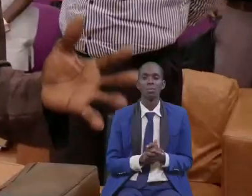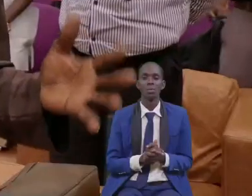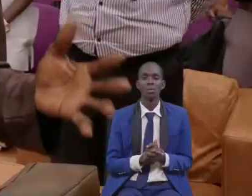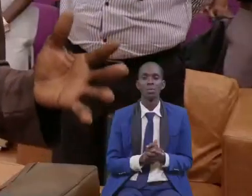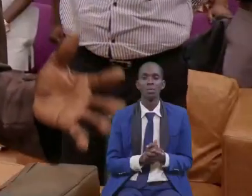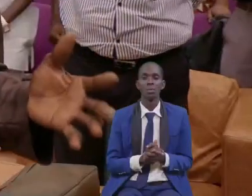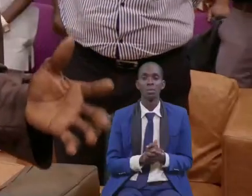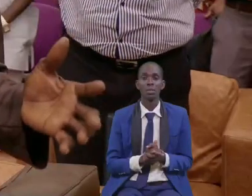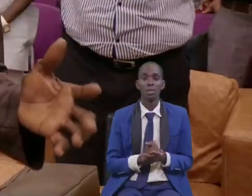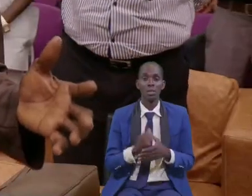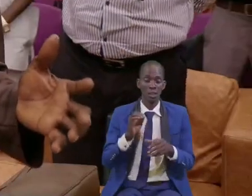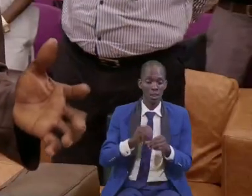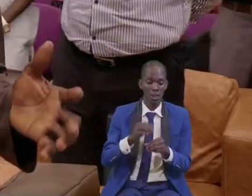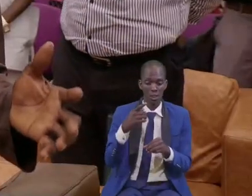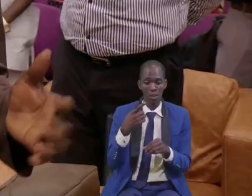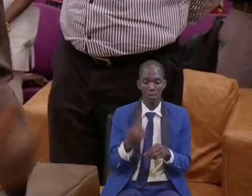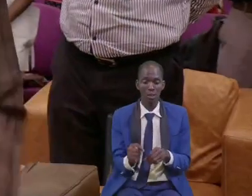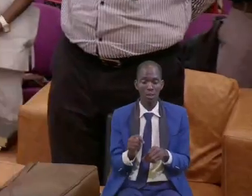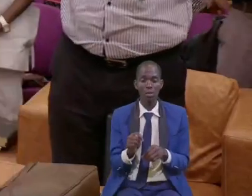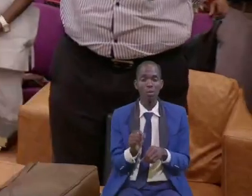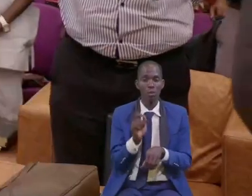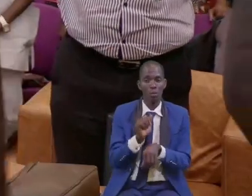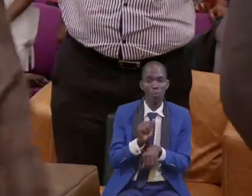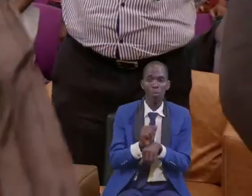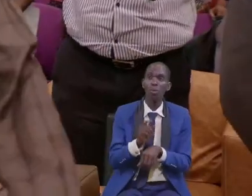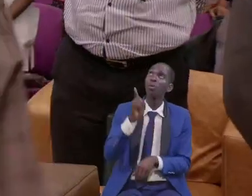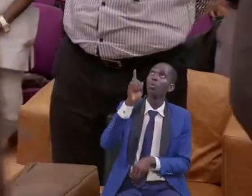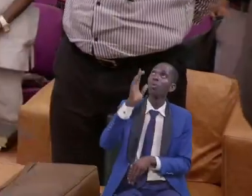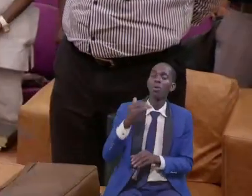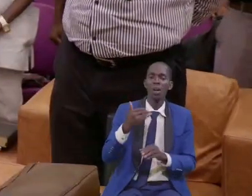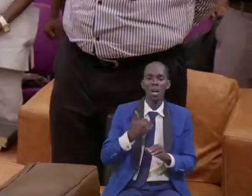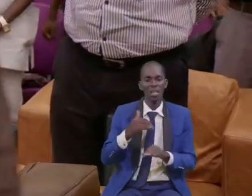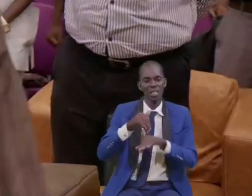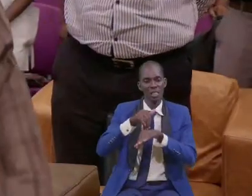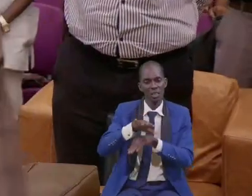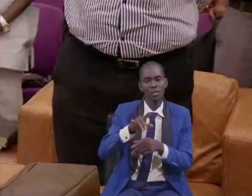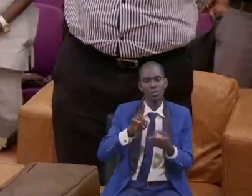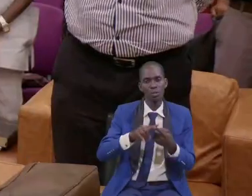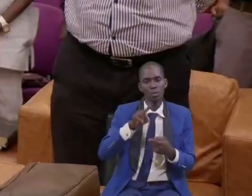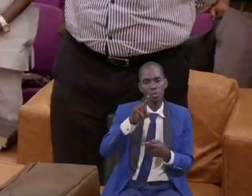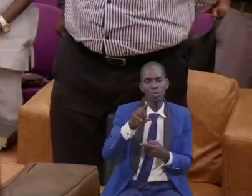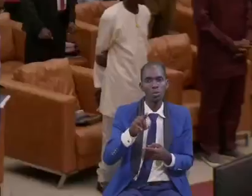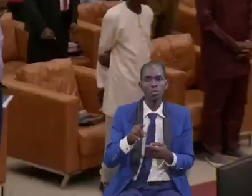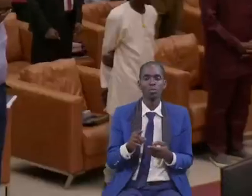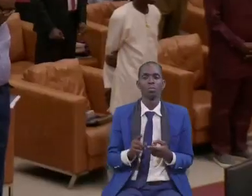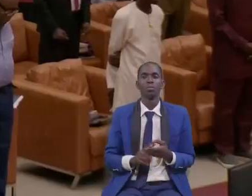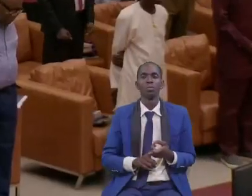in the task the Lord has given you to the full